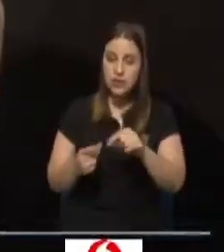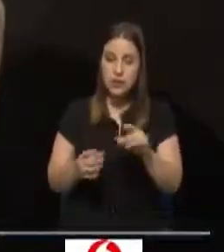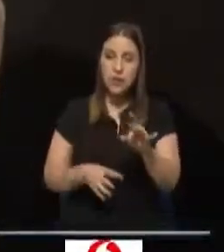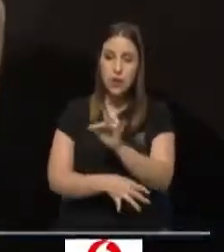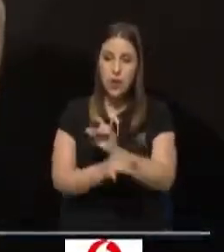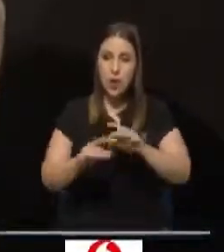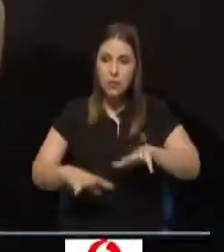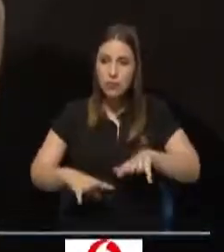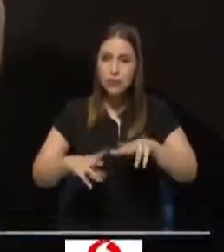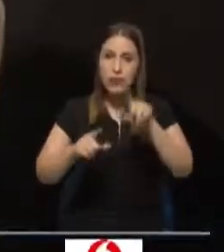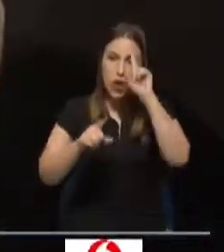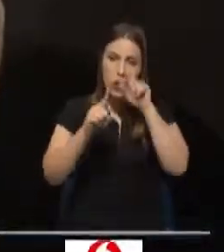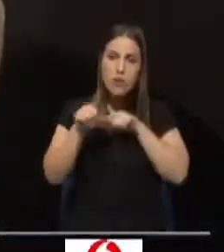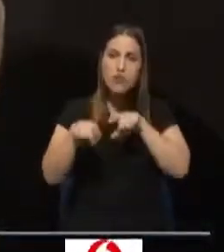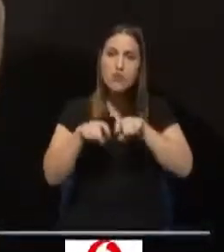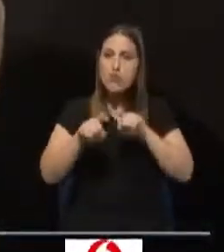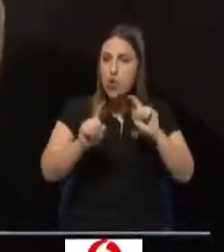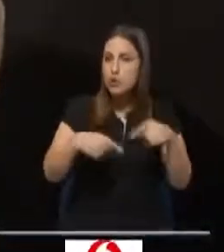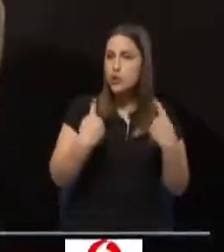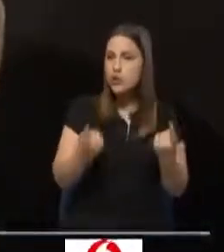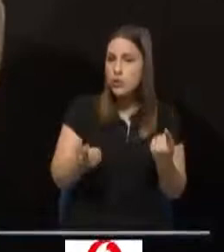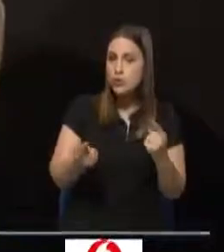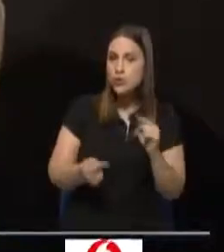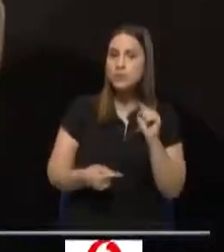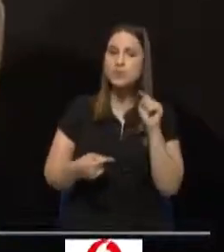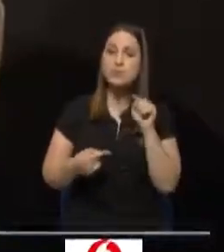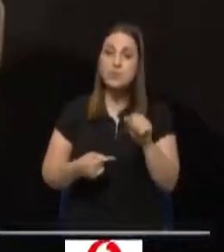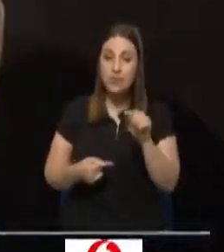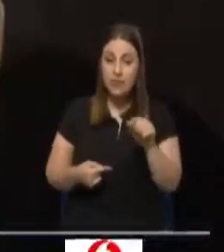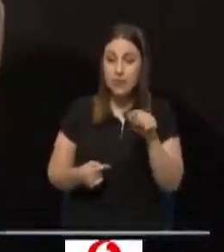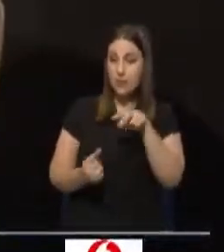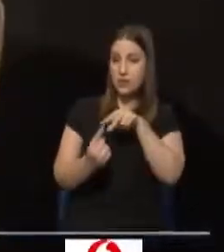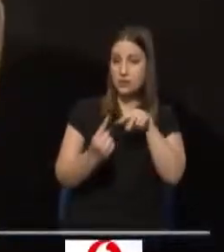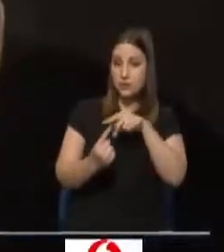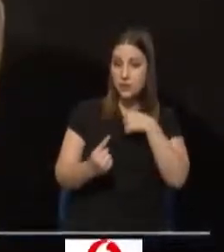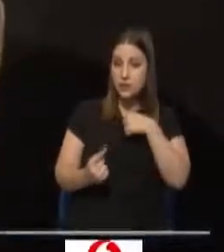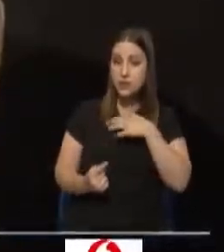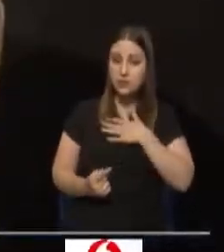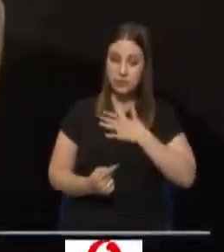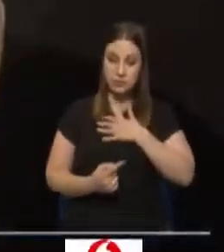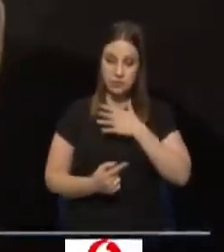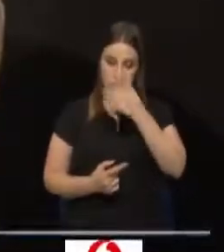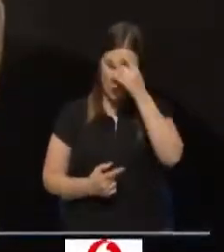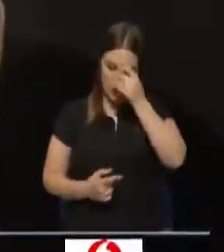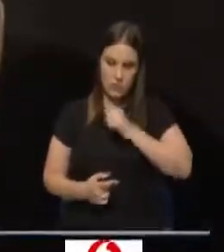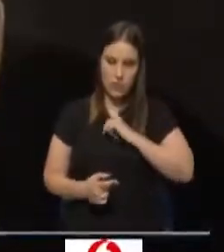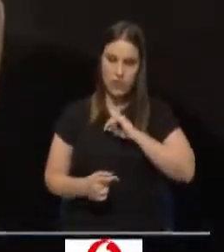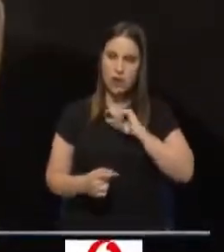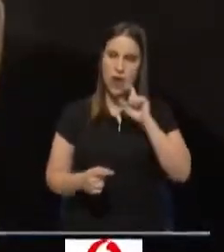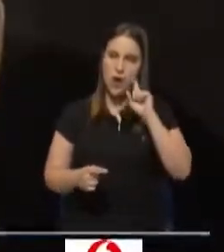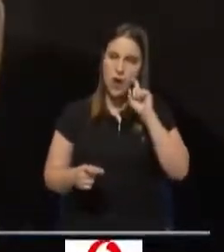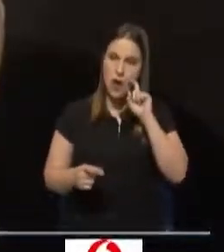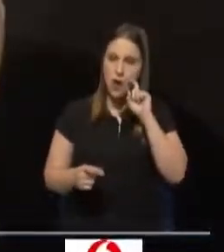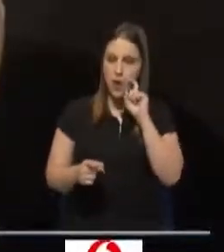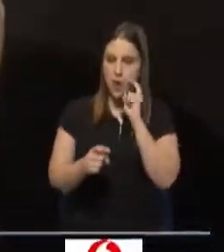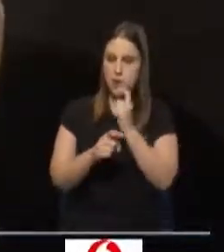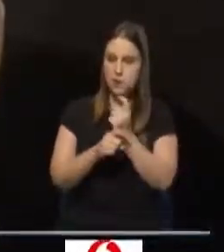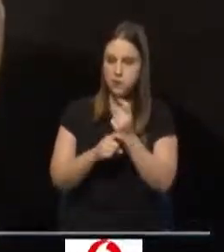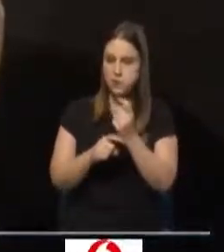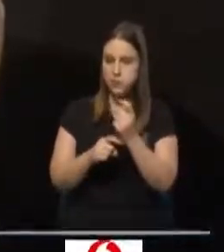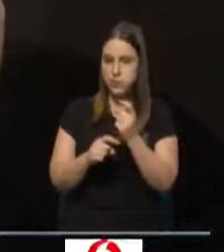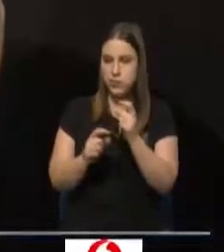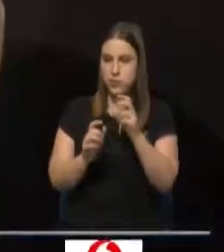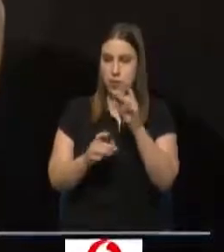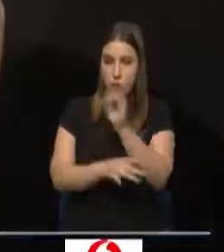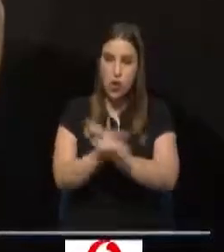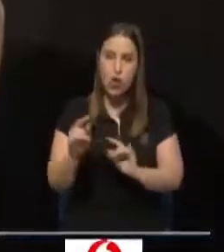you say, it's critical for the European space to be able to compete. And from this viewpoint, European regulation in the past has not